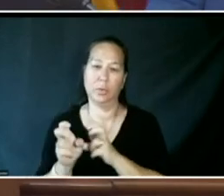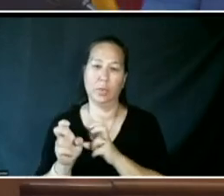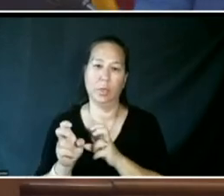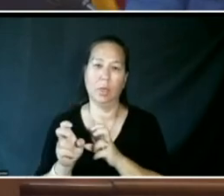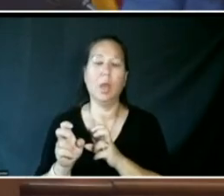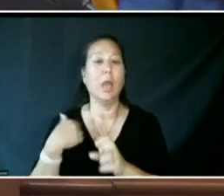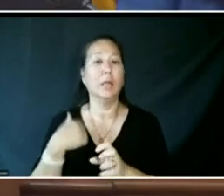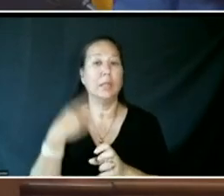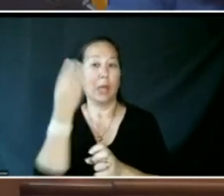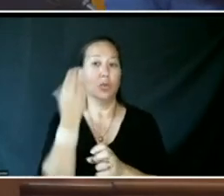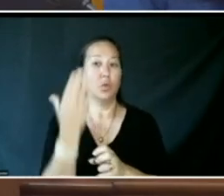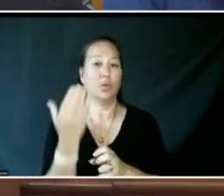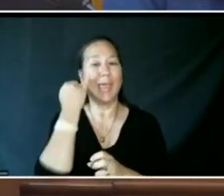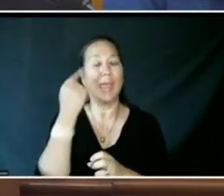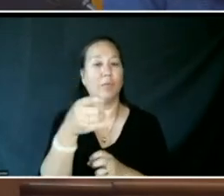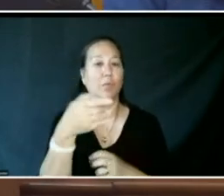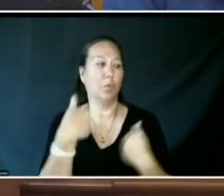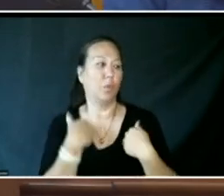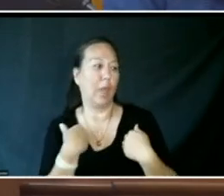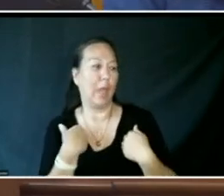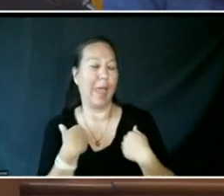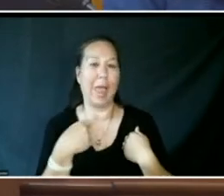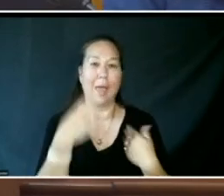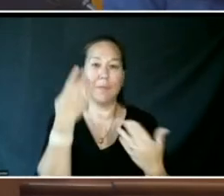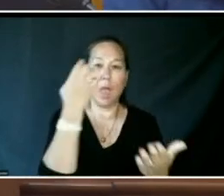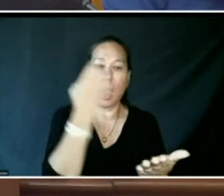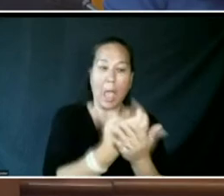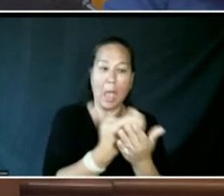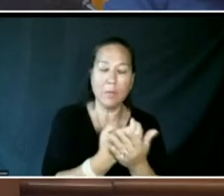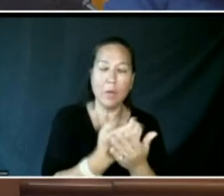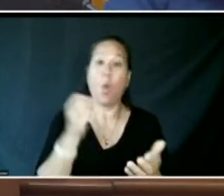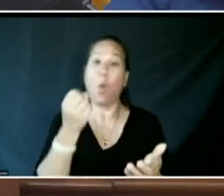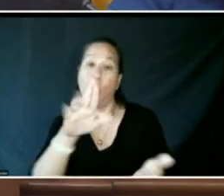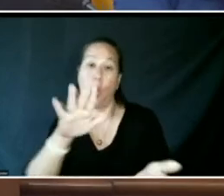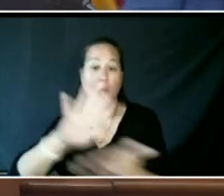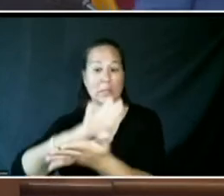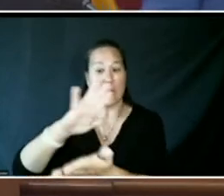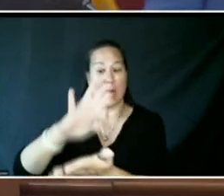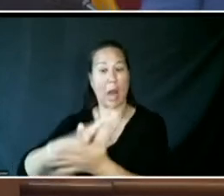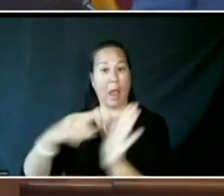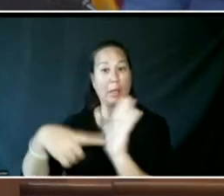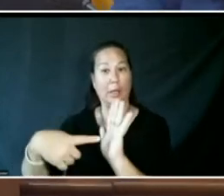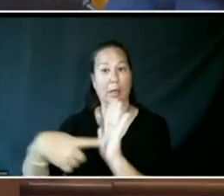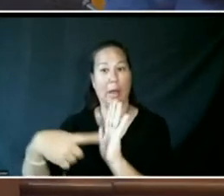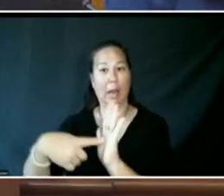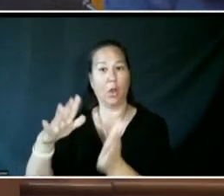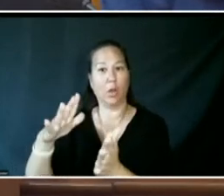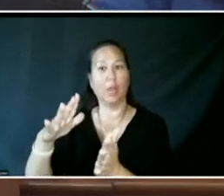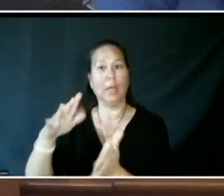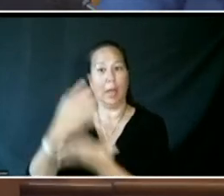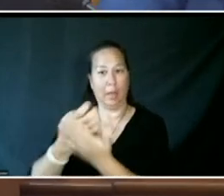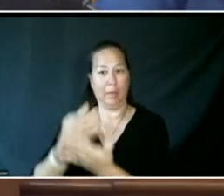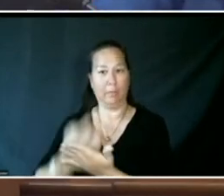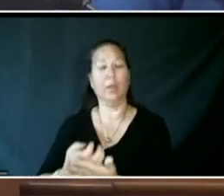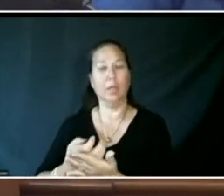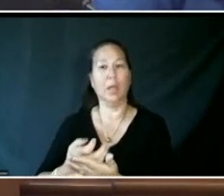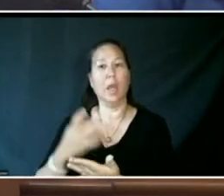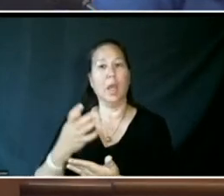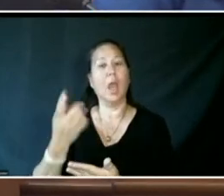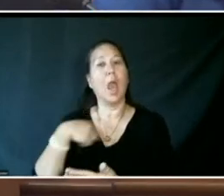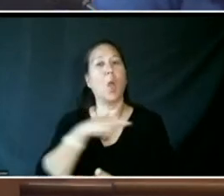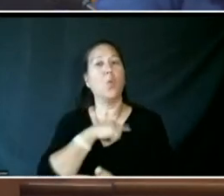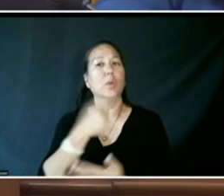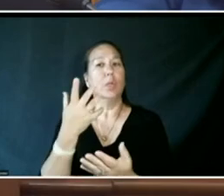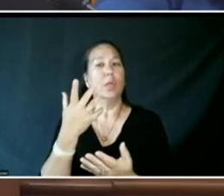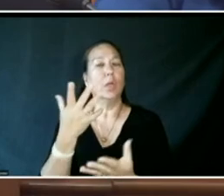information or documentary evidence to share with the Select Committee, we welcome your cooperation. But we